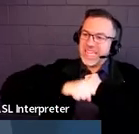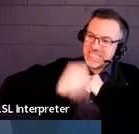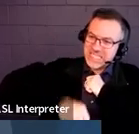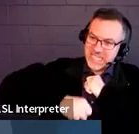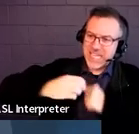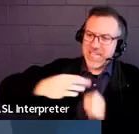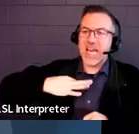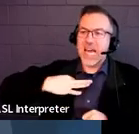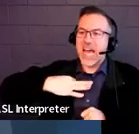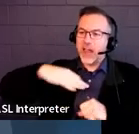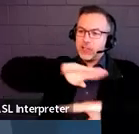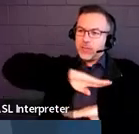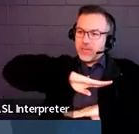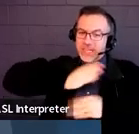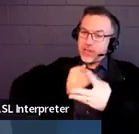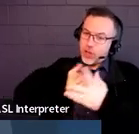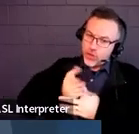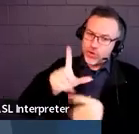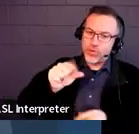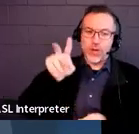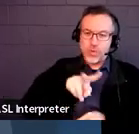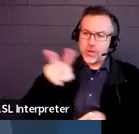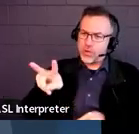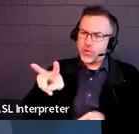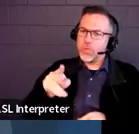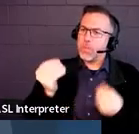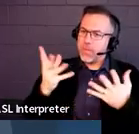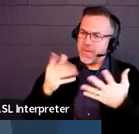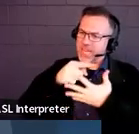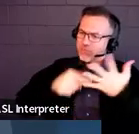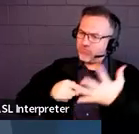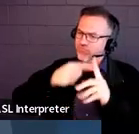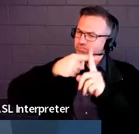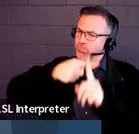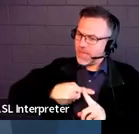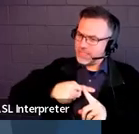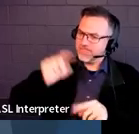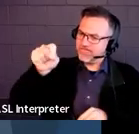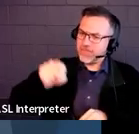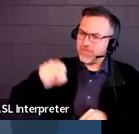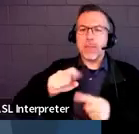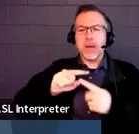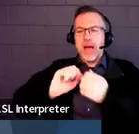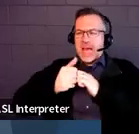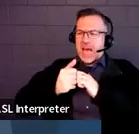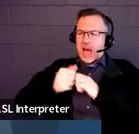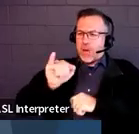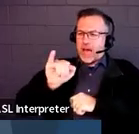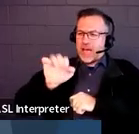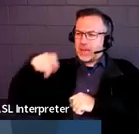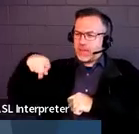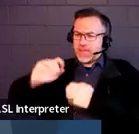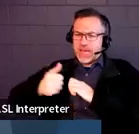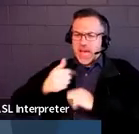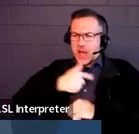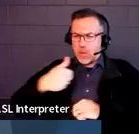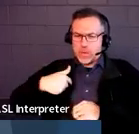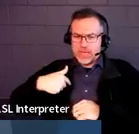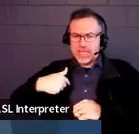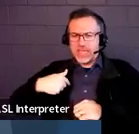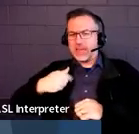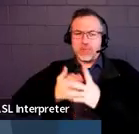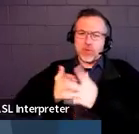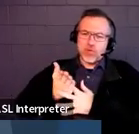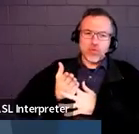have to go about that, grappling with how to, as an IEP, to make this decision is a